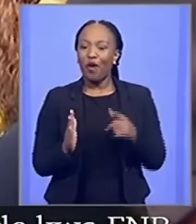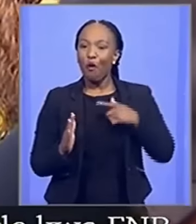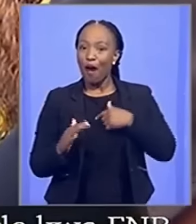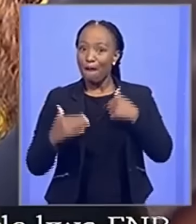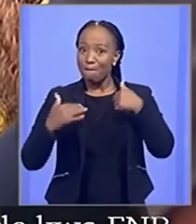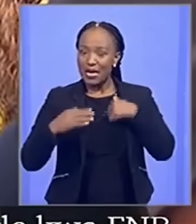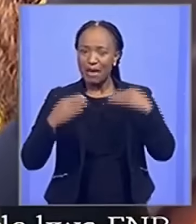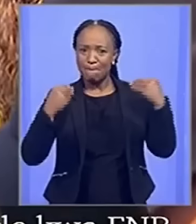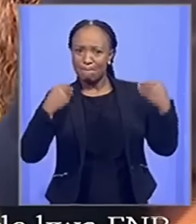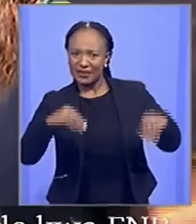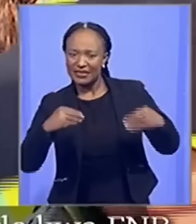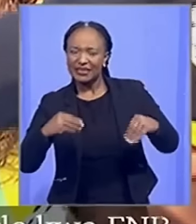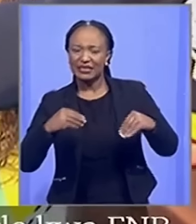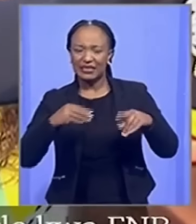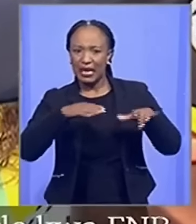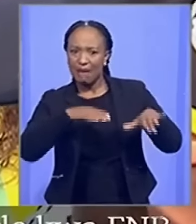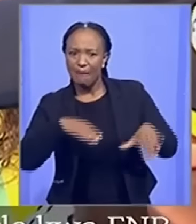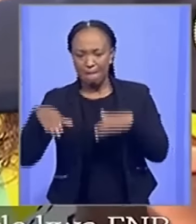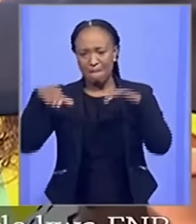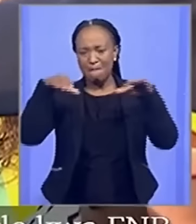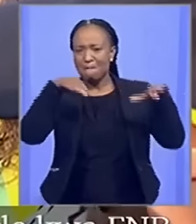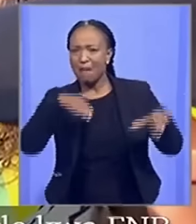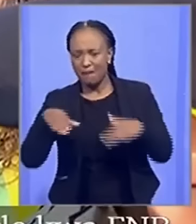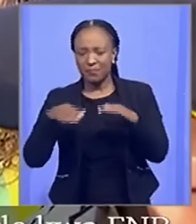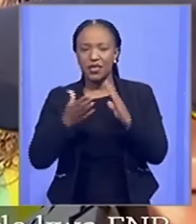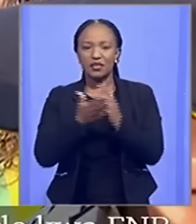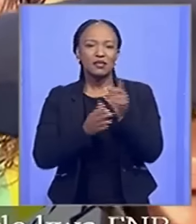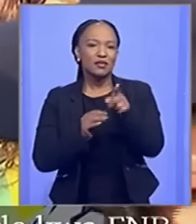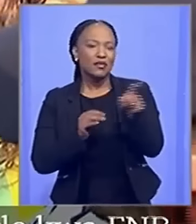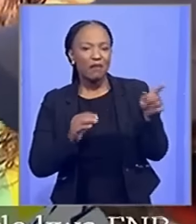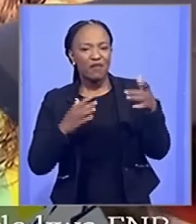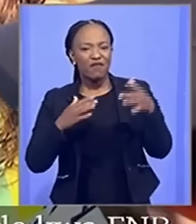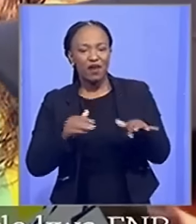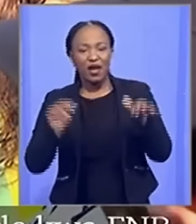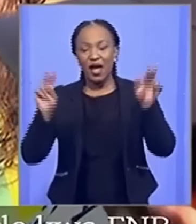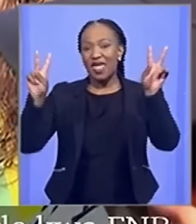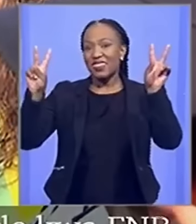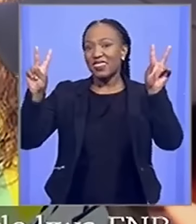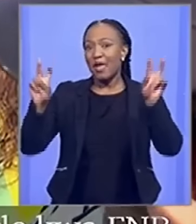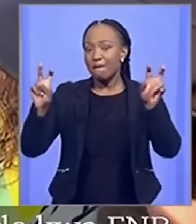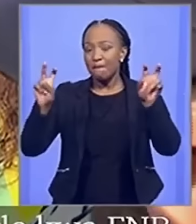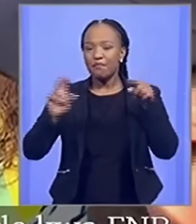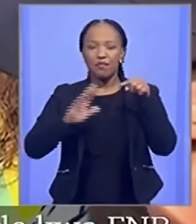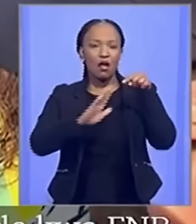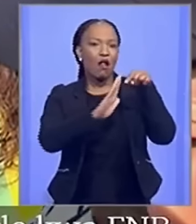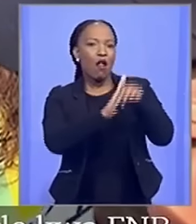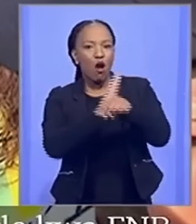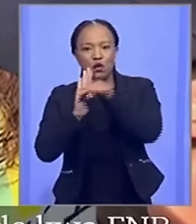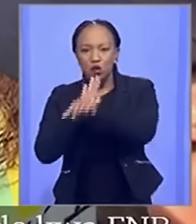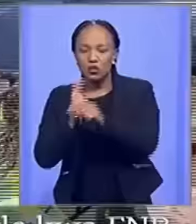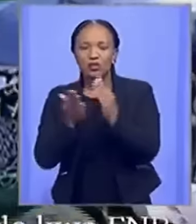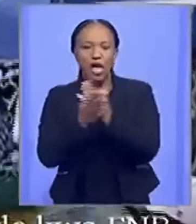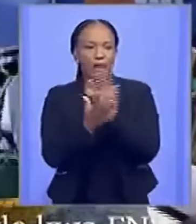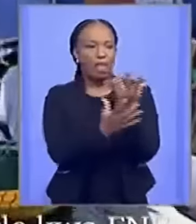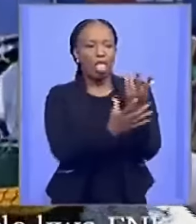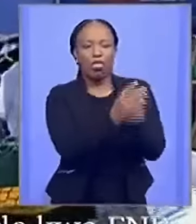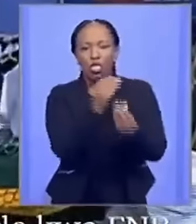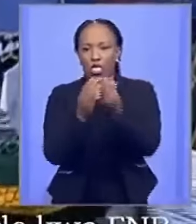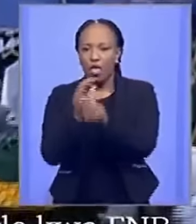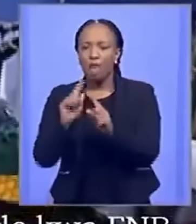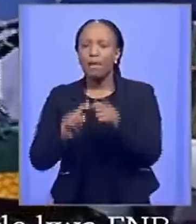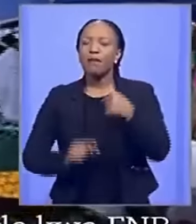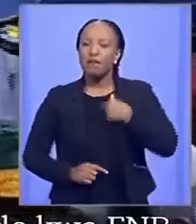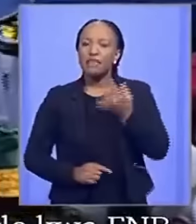And some of you even lost your steam in the process and you disappeared, but I was still